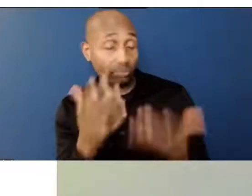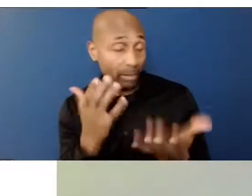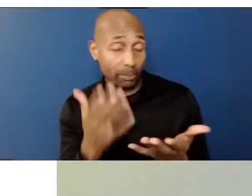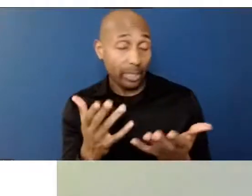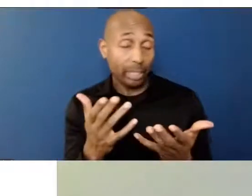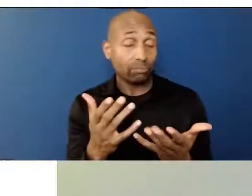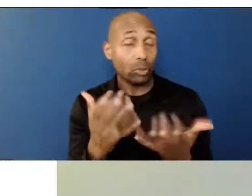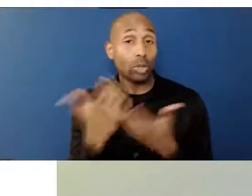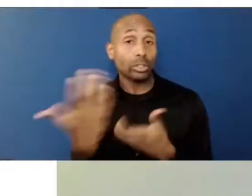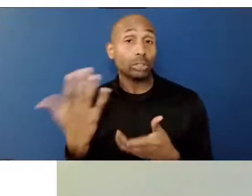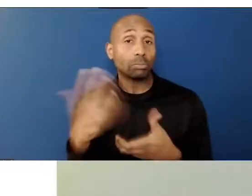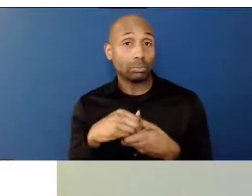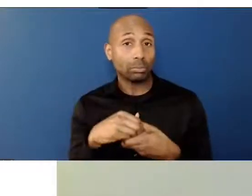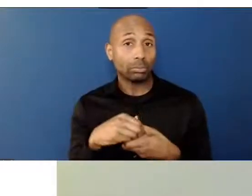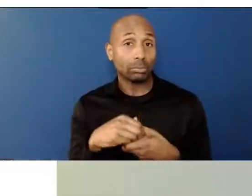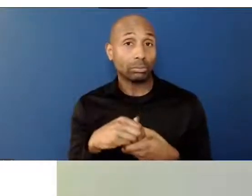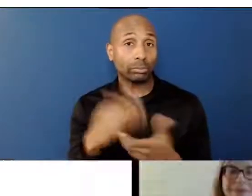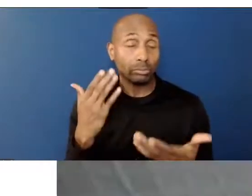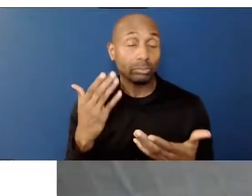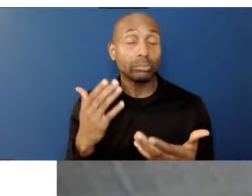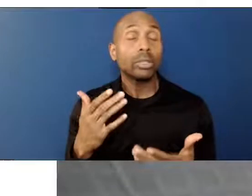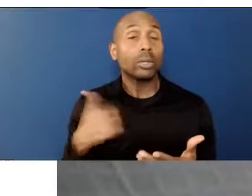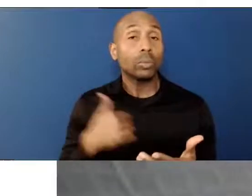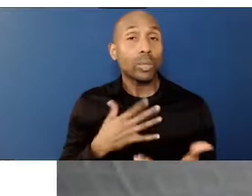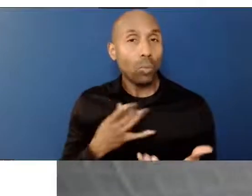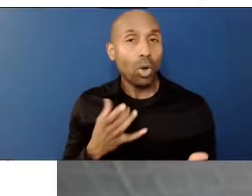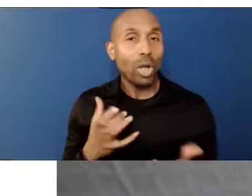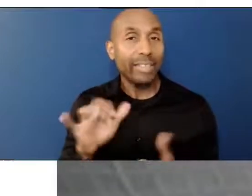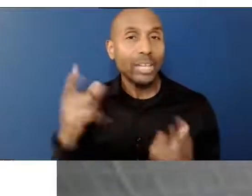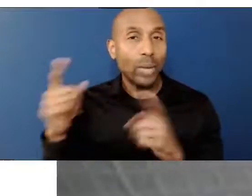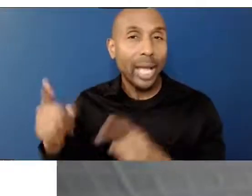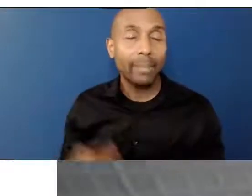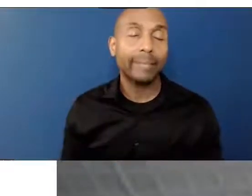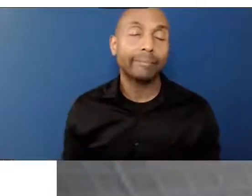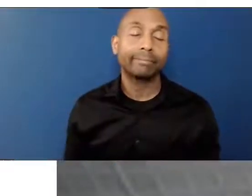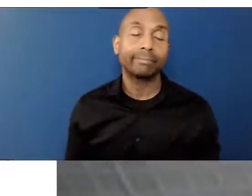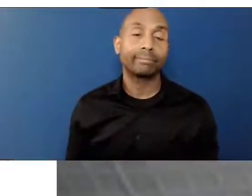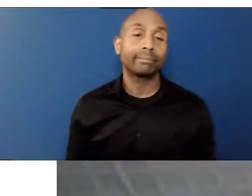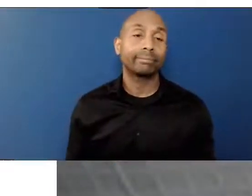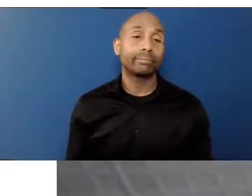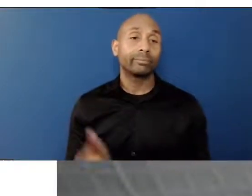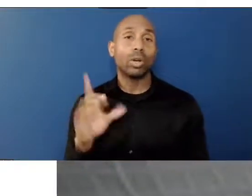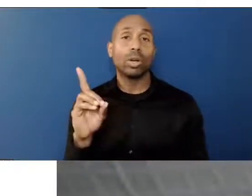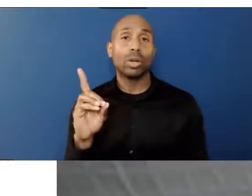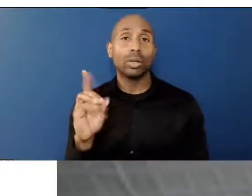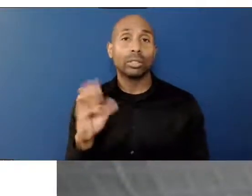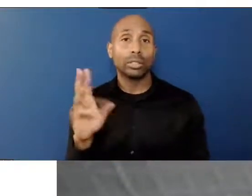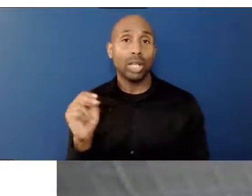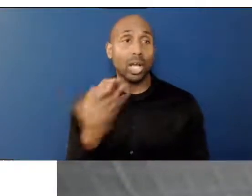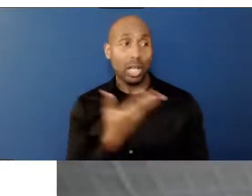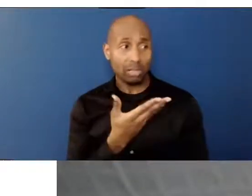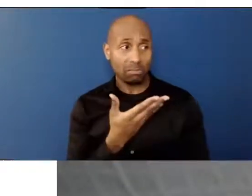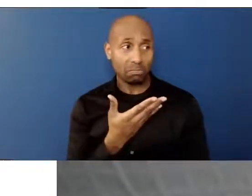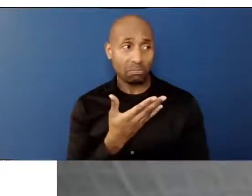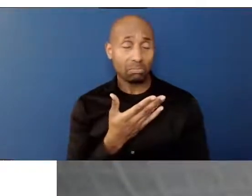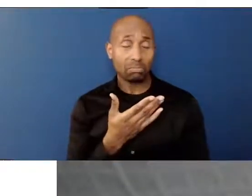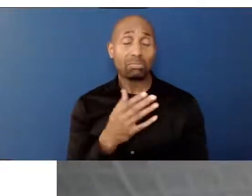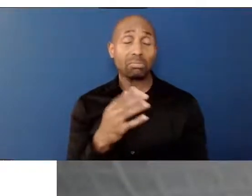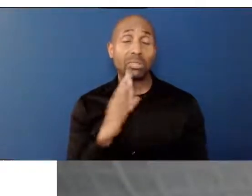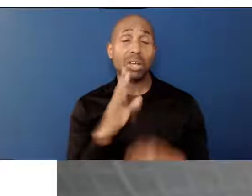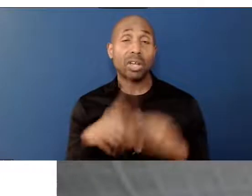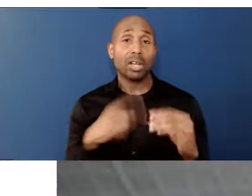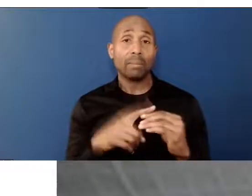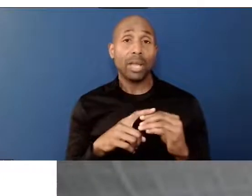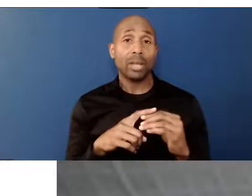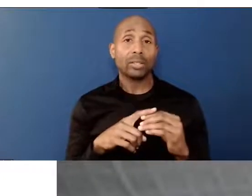to Dawn to talk about some of the grant programs. I would love that. To talk about the business accessibility grants